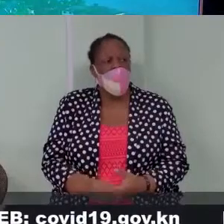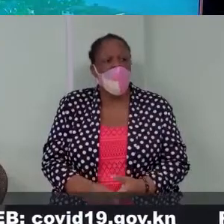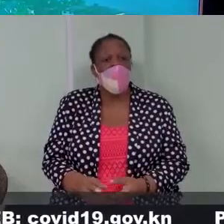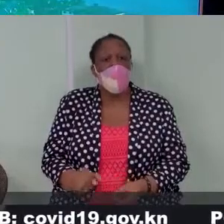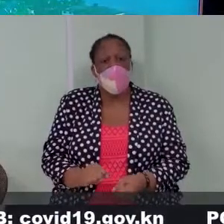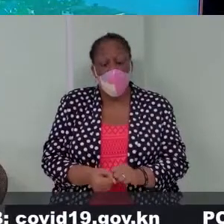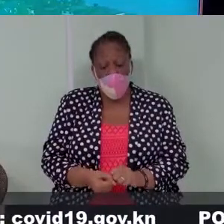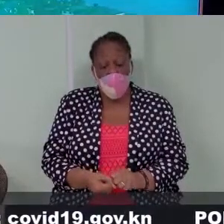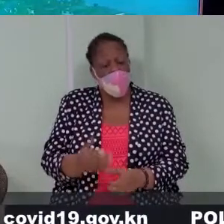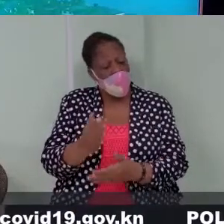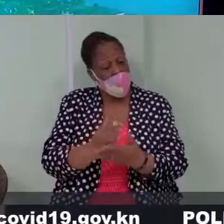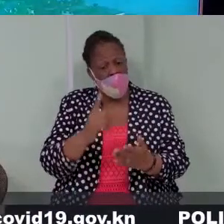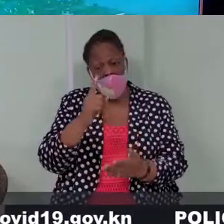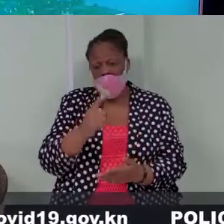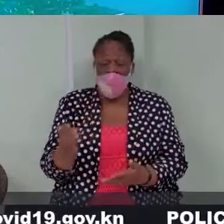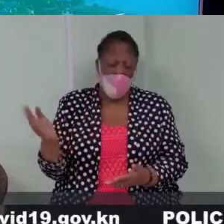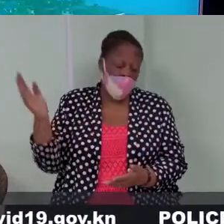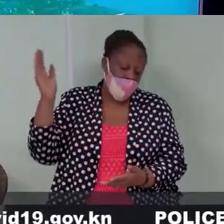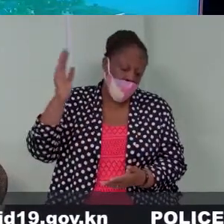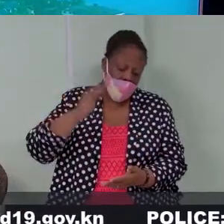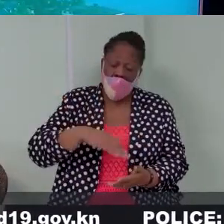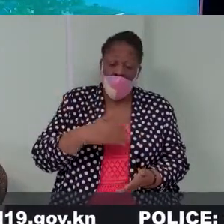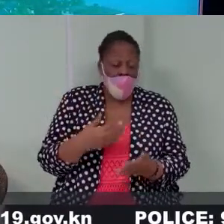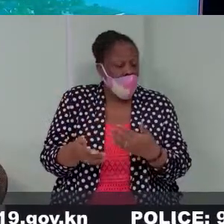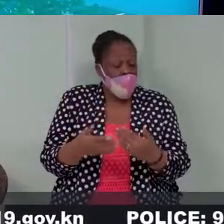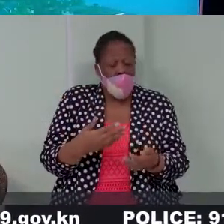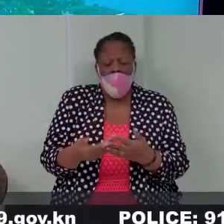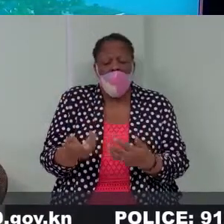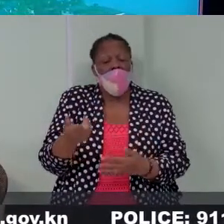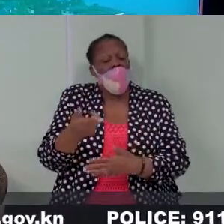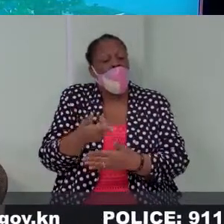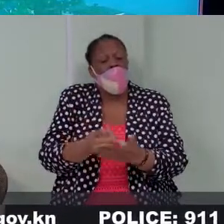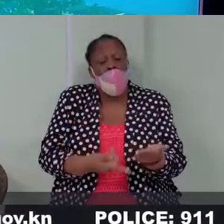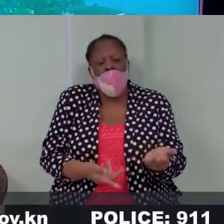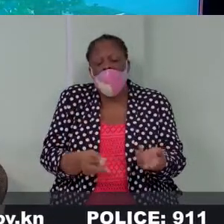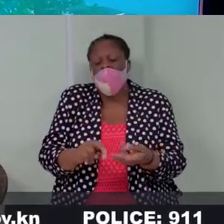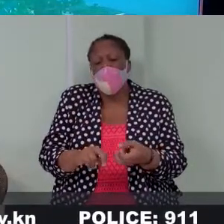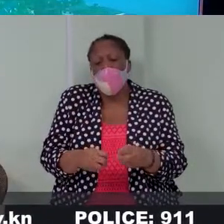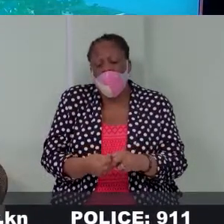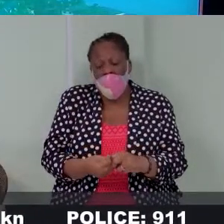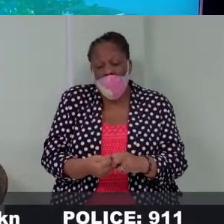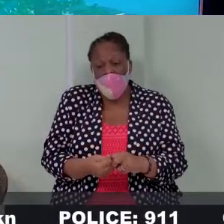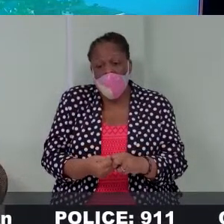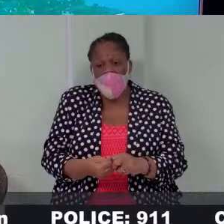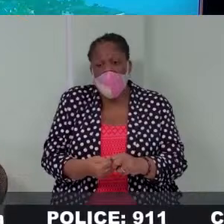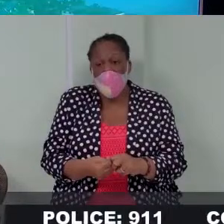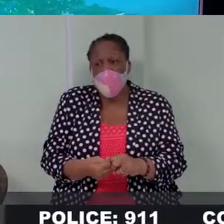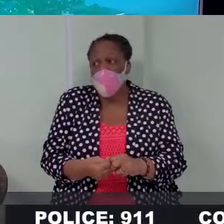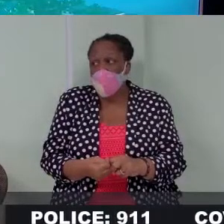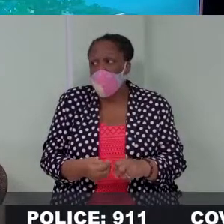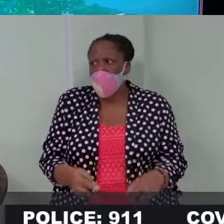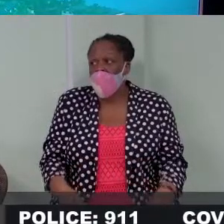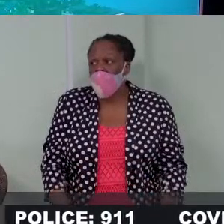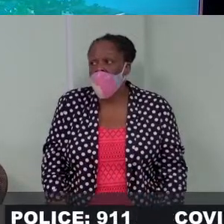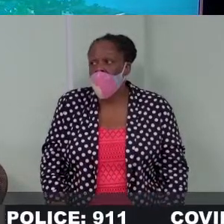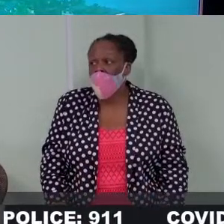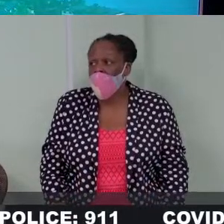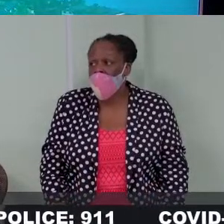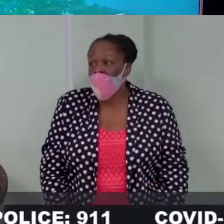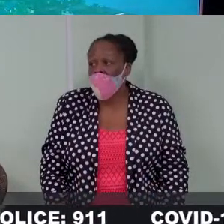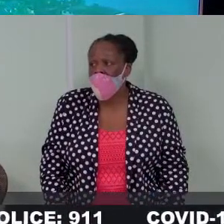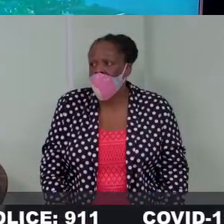is having a challenge in terms of mental health, probably the individual, is diagnosed with dementia or